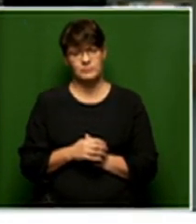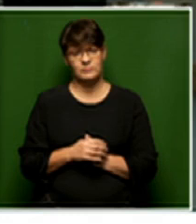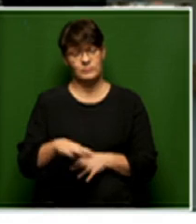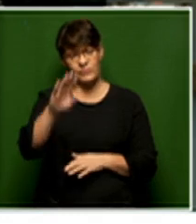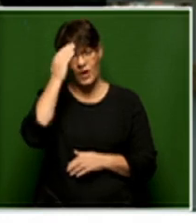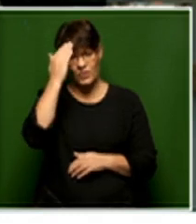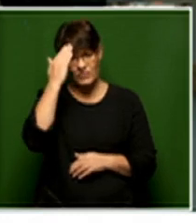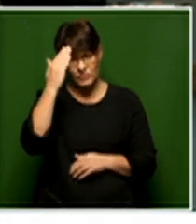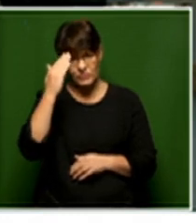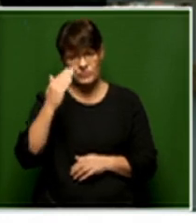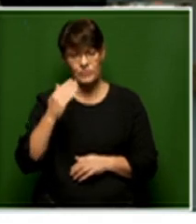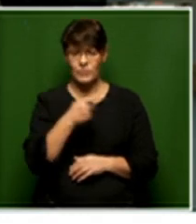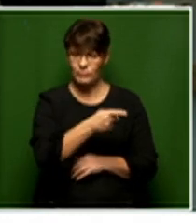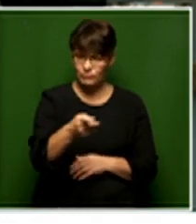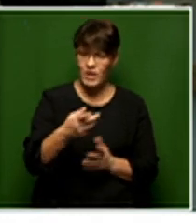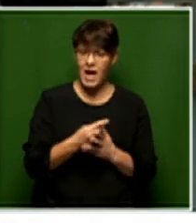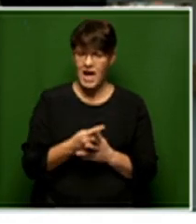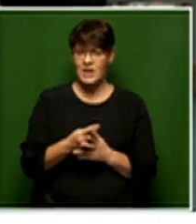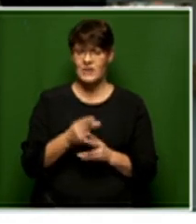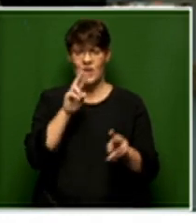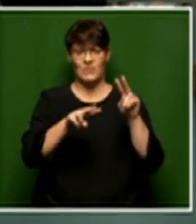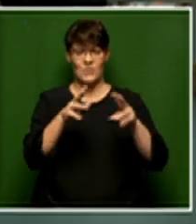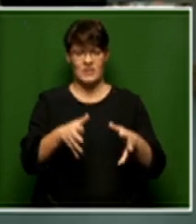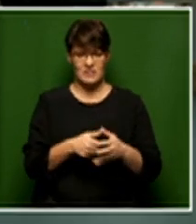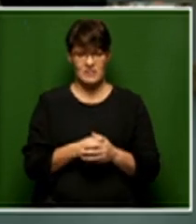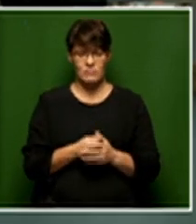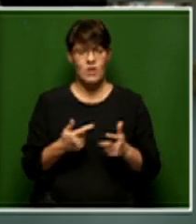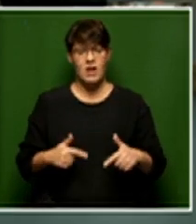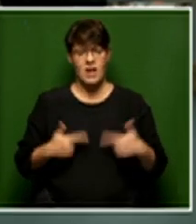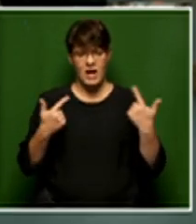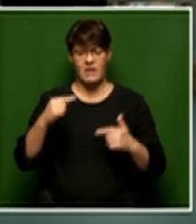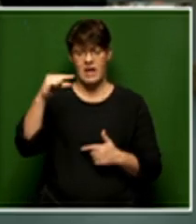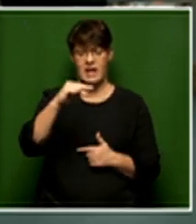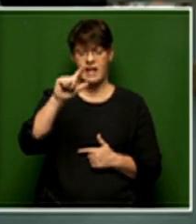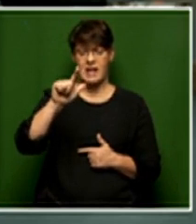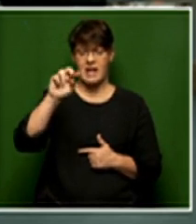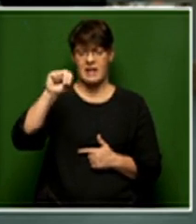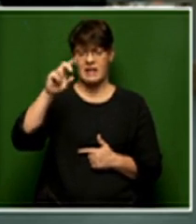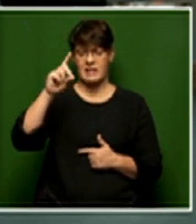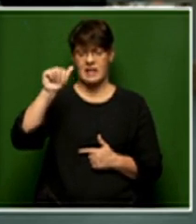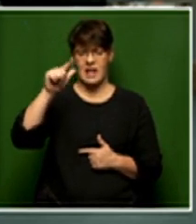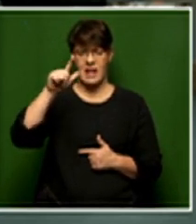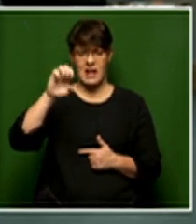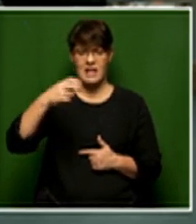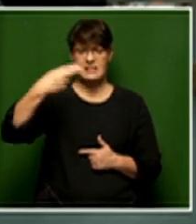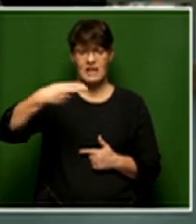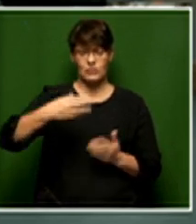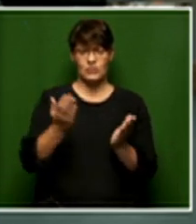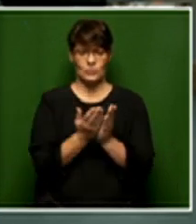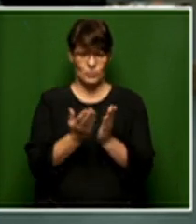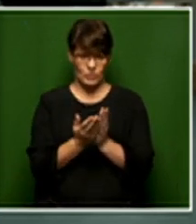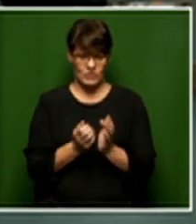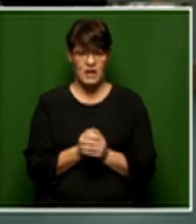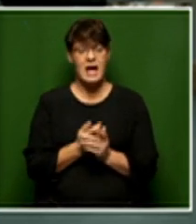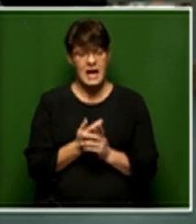Yes, good afternoon to you and good afternoon to the viewers. We're coming to you live from Glendale Secondary School in Mitchell's Plain. It's